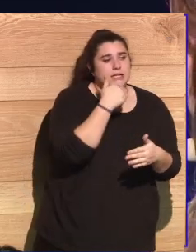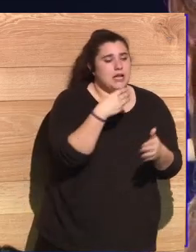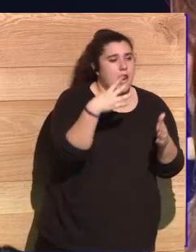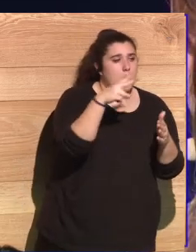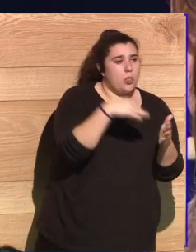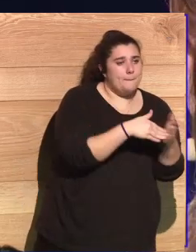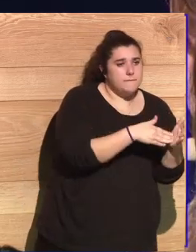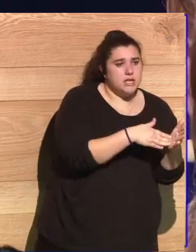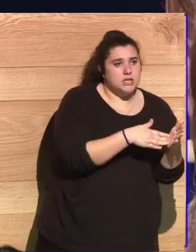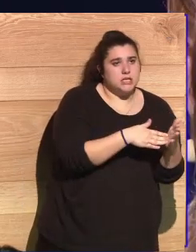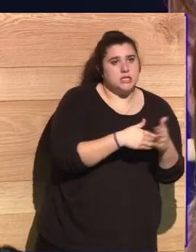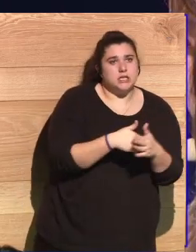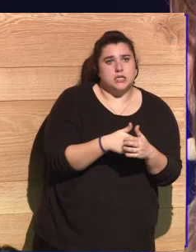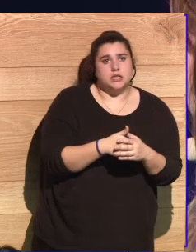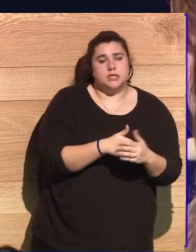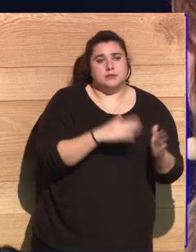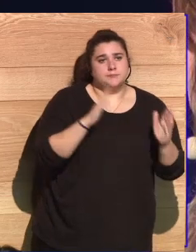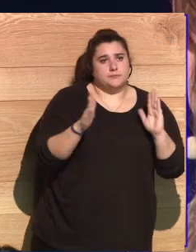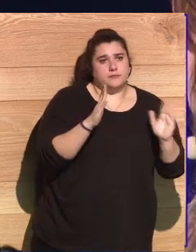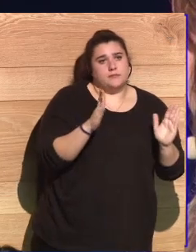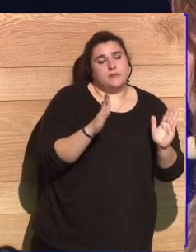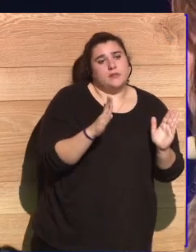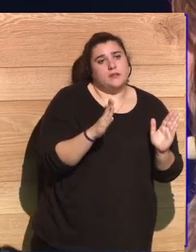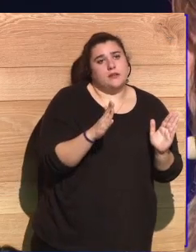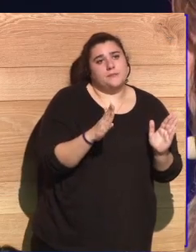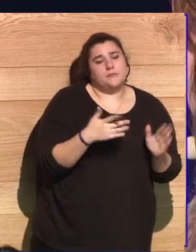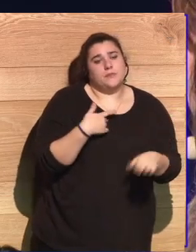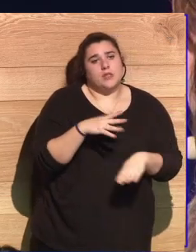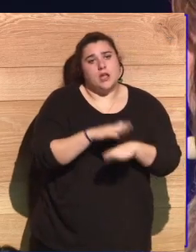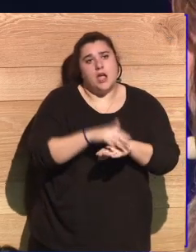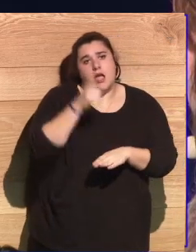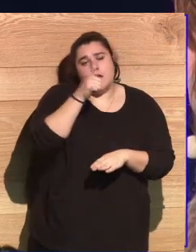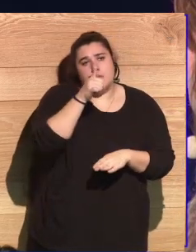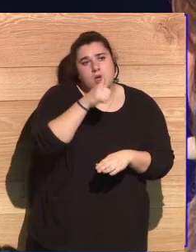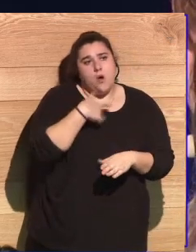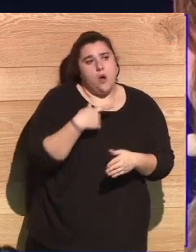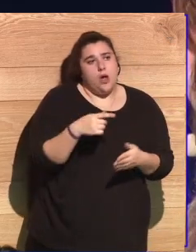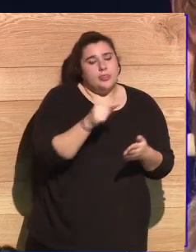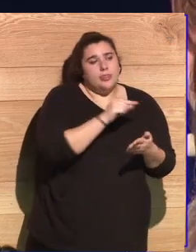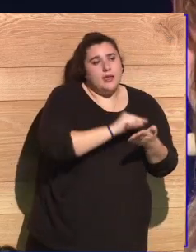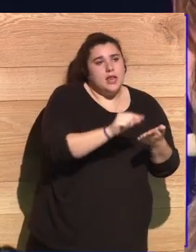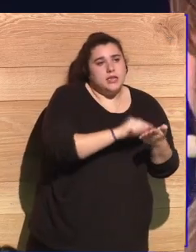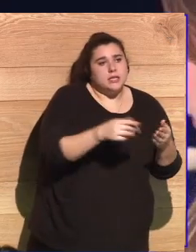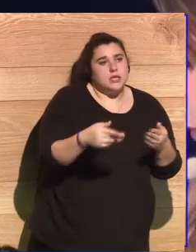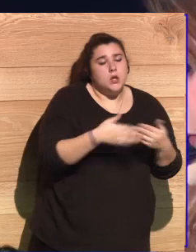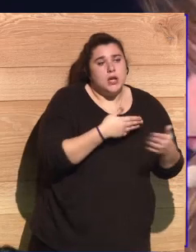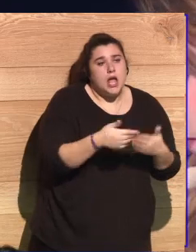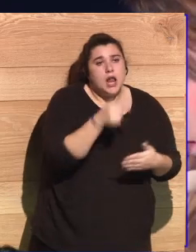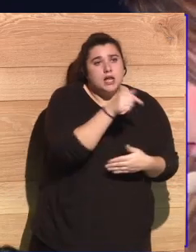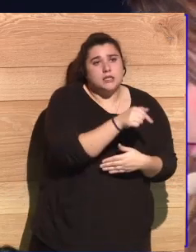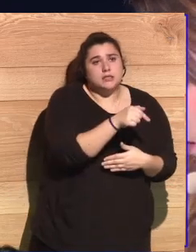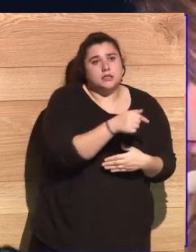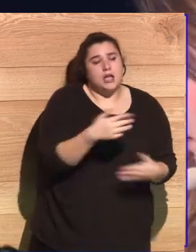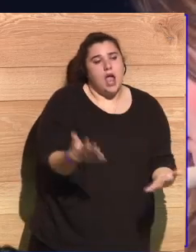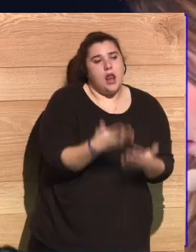Even though I had a good friend in the publishing business in New York who kept encouraging me to write a memoir